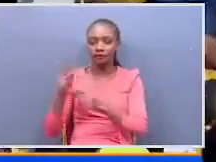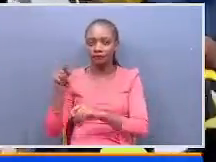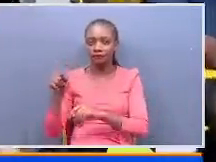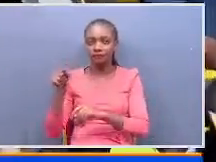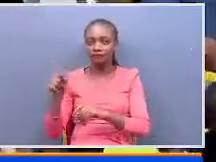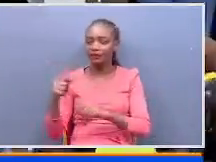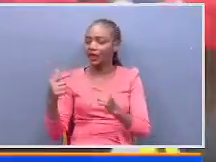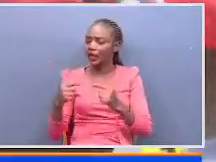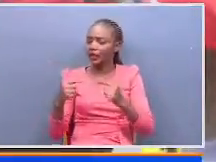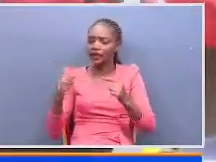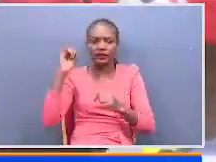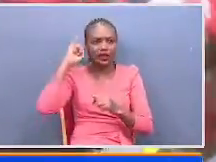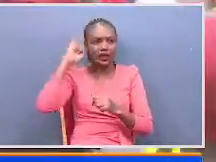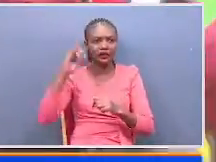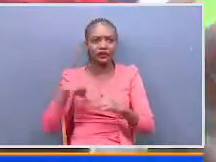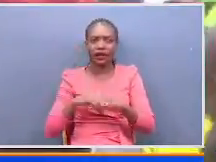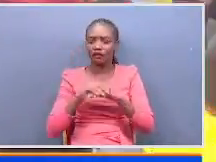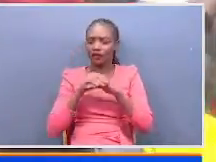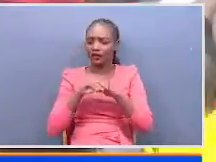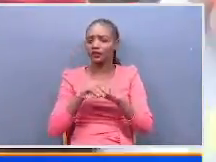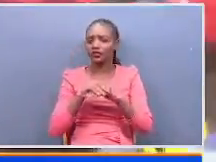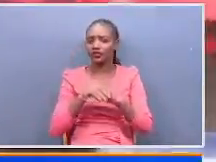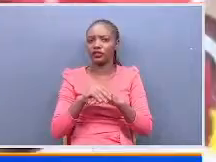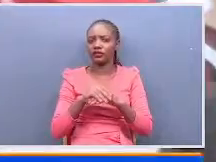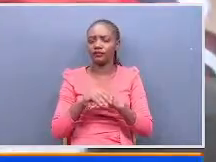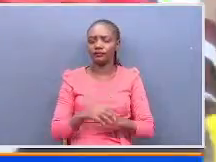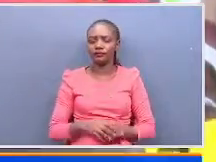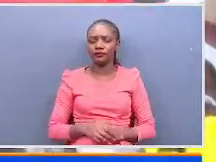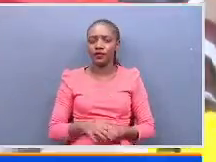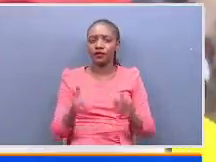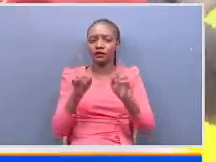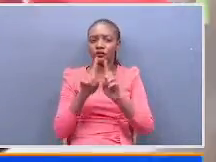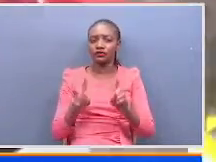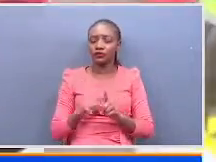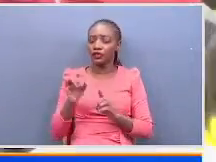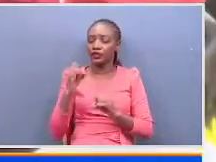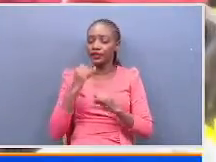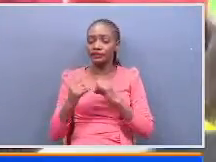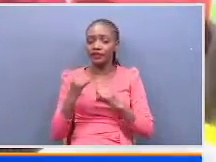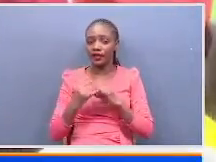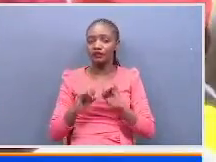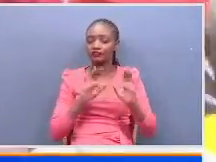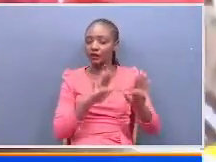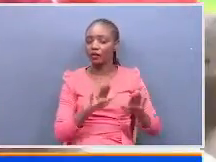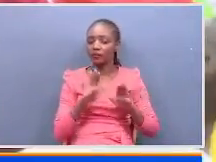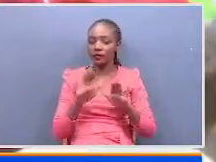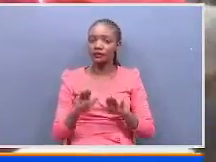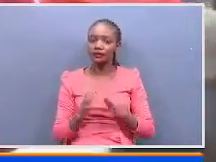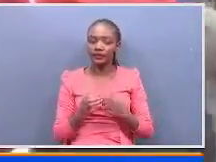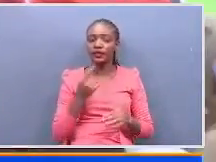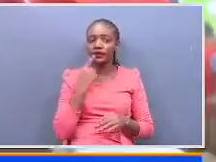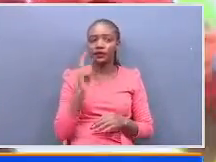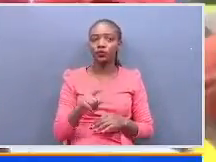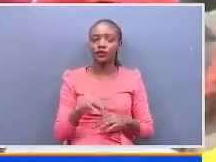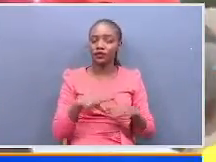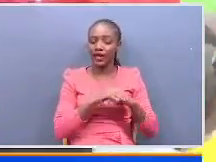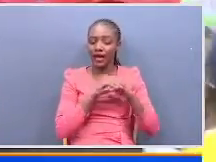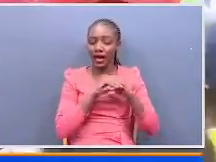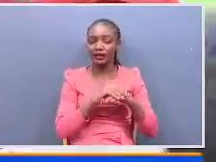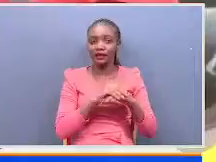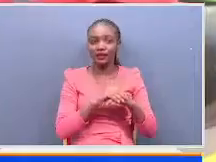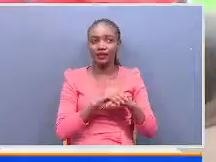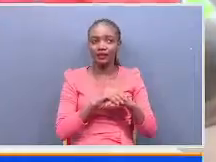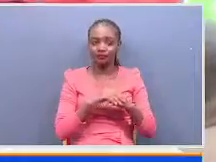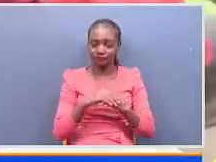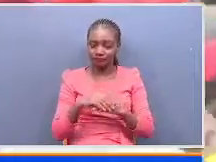of a handshake hinted by his rival Raila Odinga on his final rally at the Kasarani Stadium, saying it is a handshake that